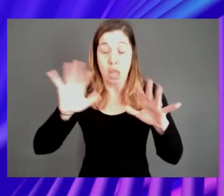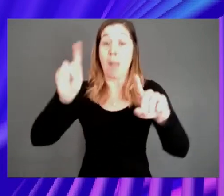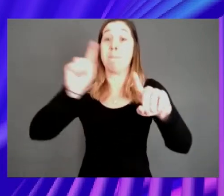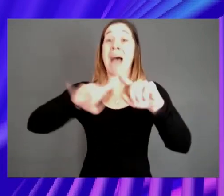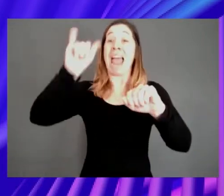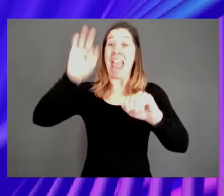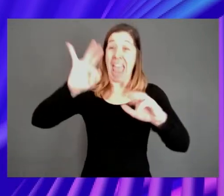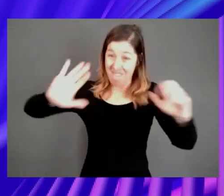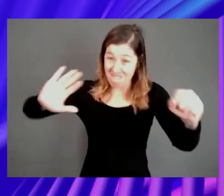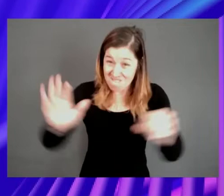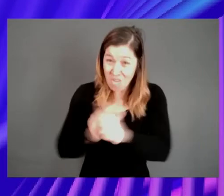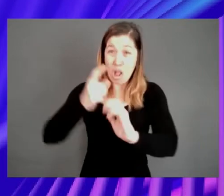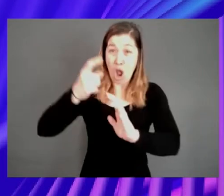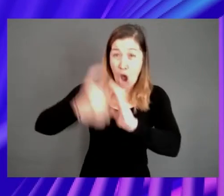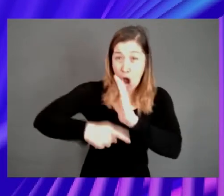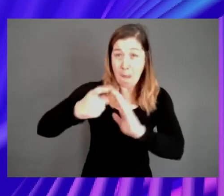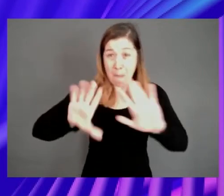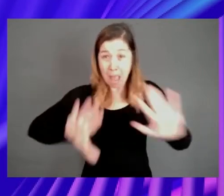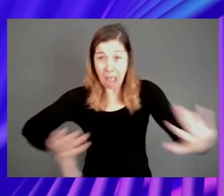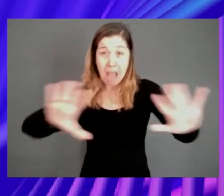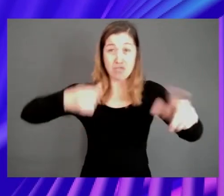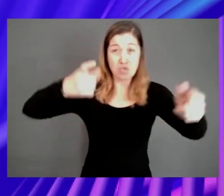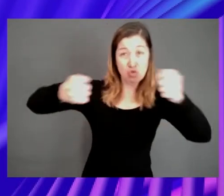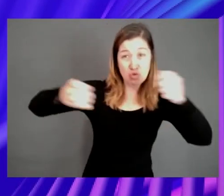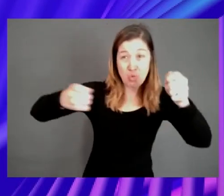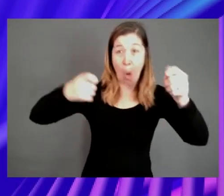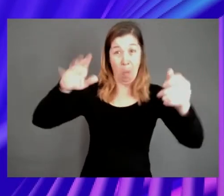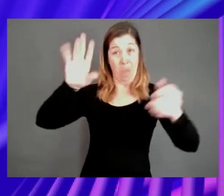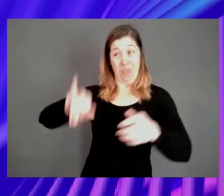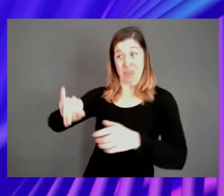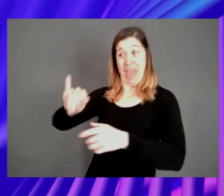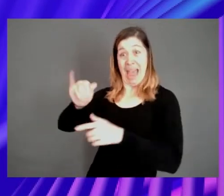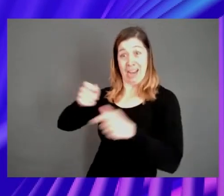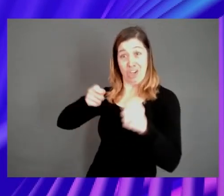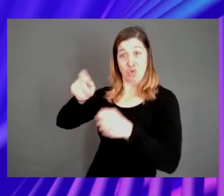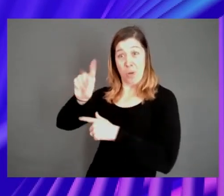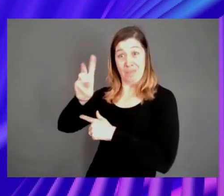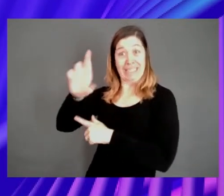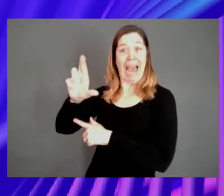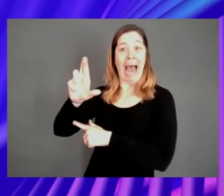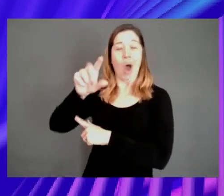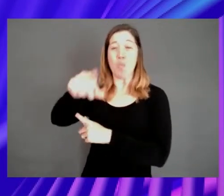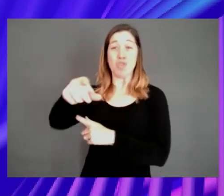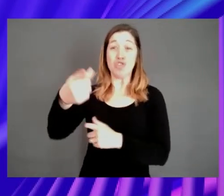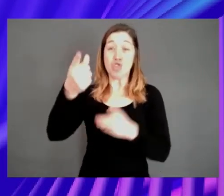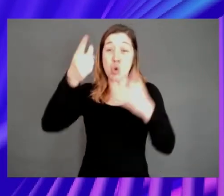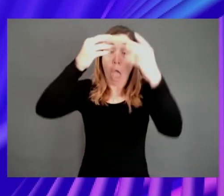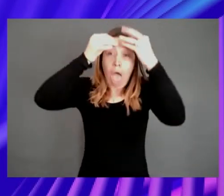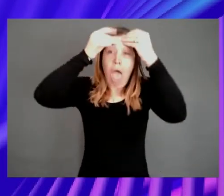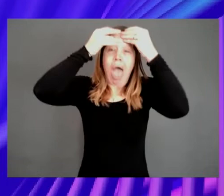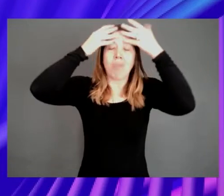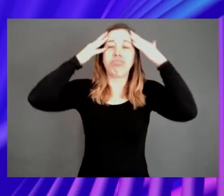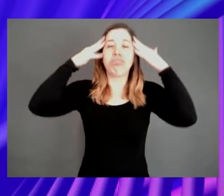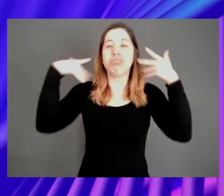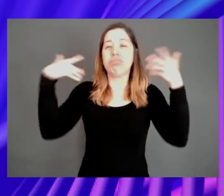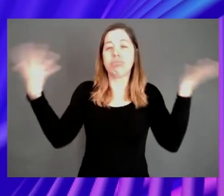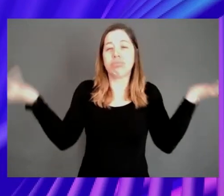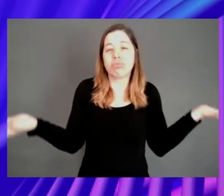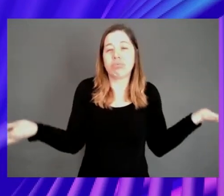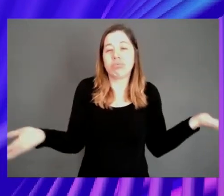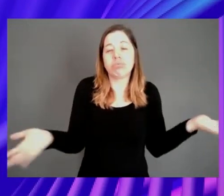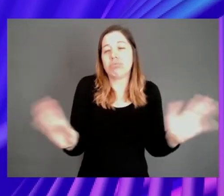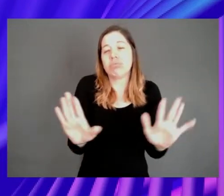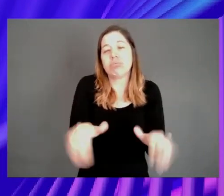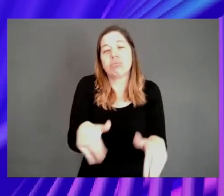controlled, you know, with a built-in service like Controltower, you can sleep easy at night, right? You know that every account is built the exact same way. You know, we have